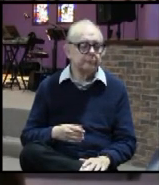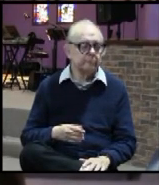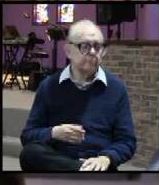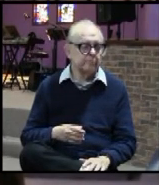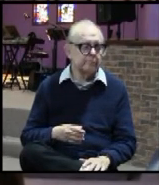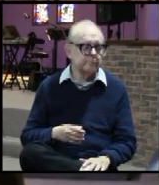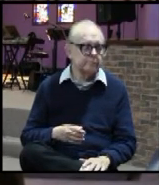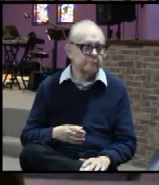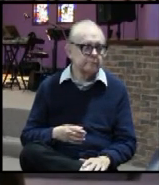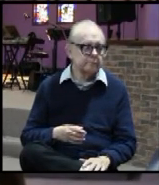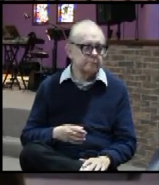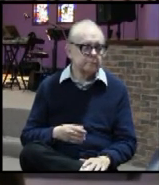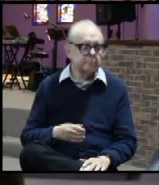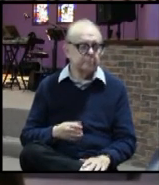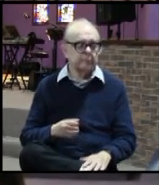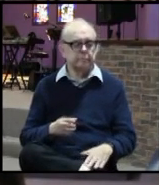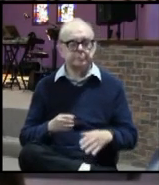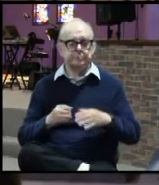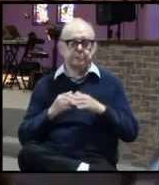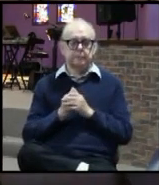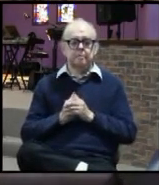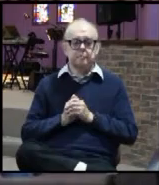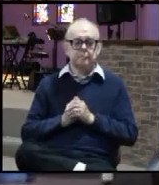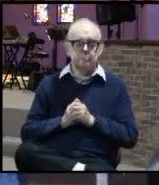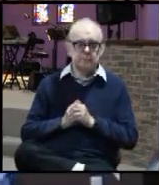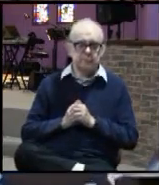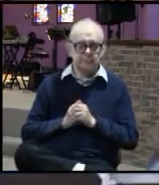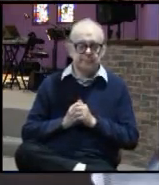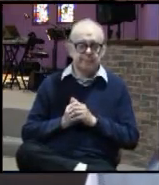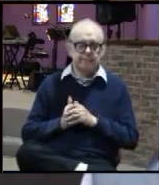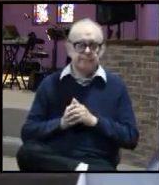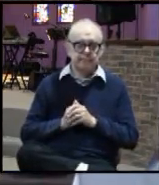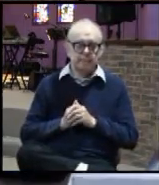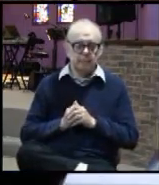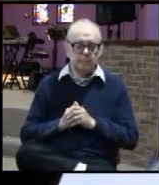Listen to that, gave up my life. I gave up a daughter before we got to home.